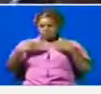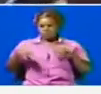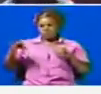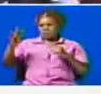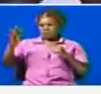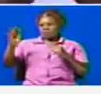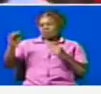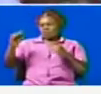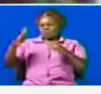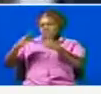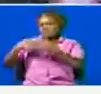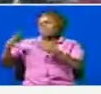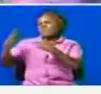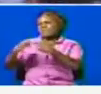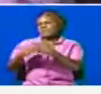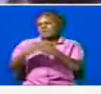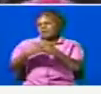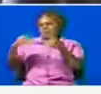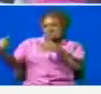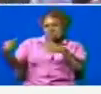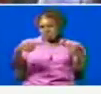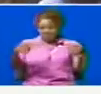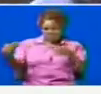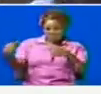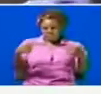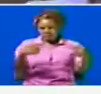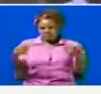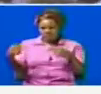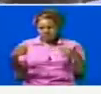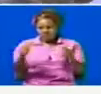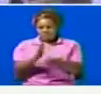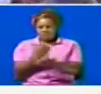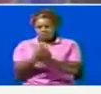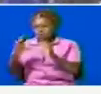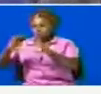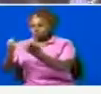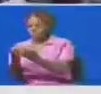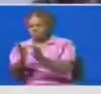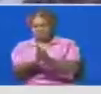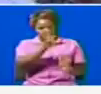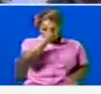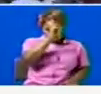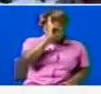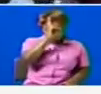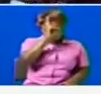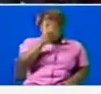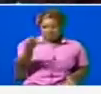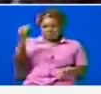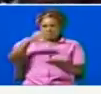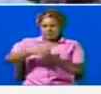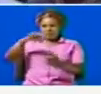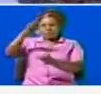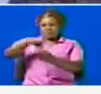area, Nairobi County, despite the running battles that have been witnessed between the residents and the police over the repeat